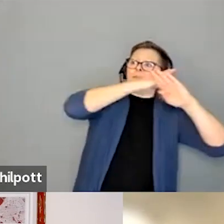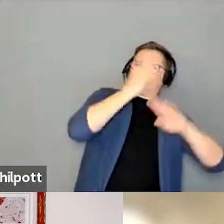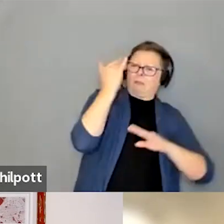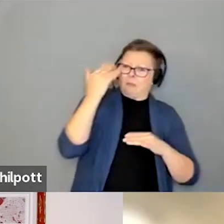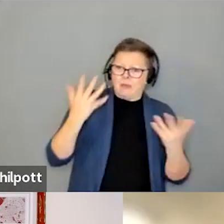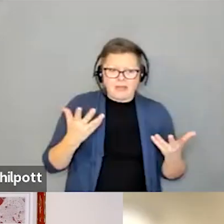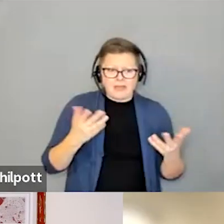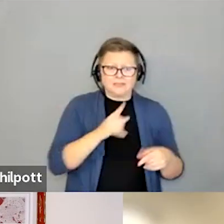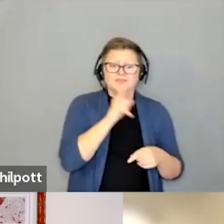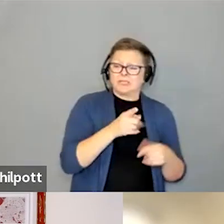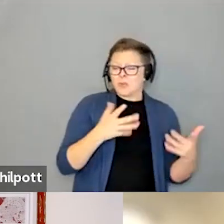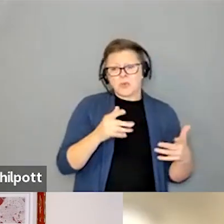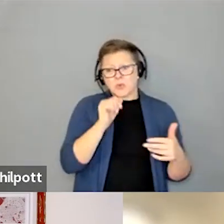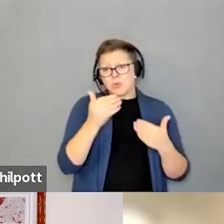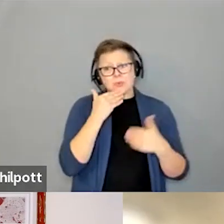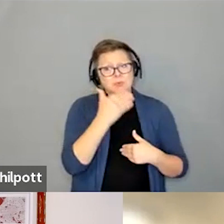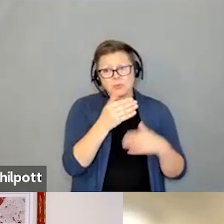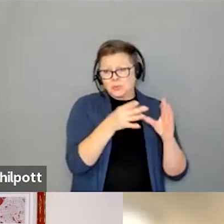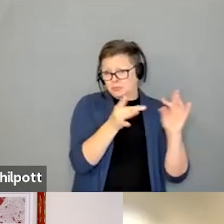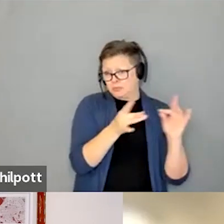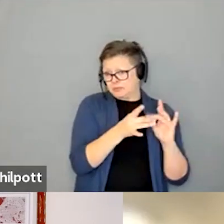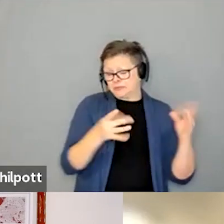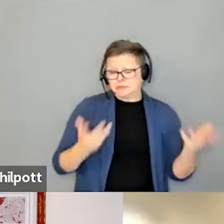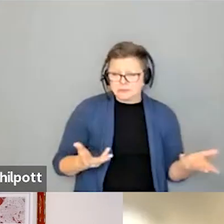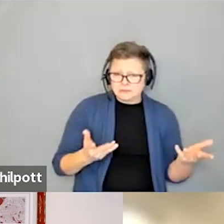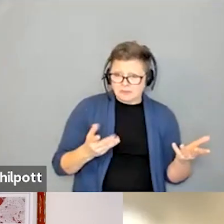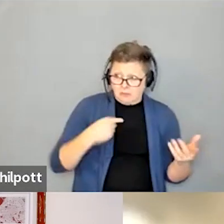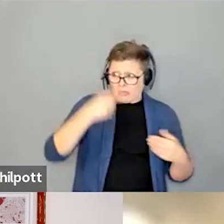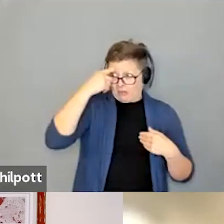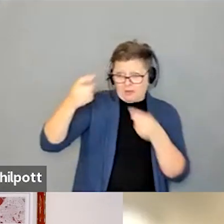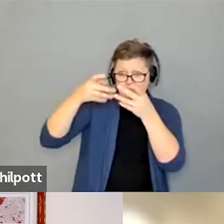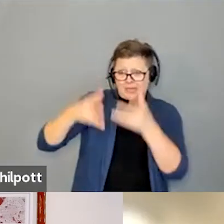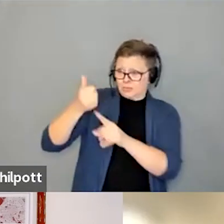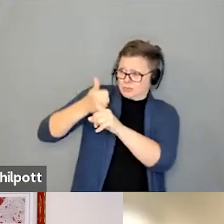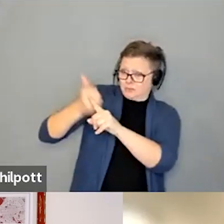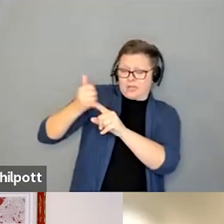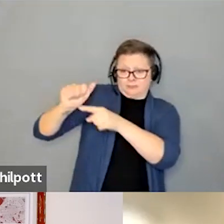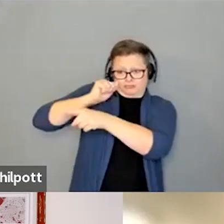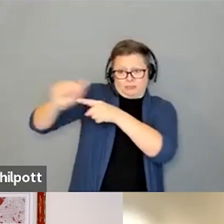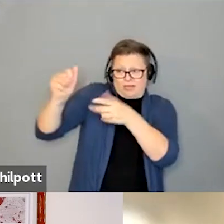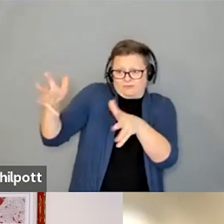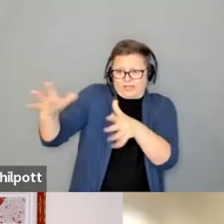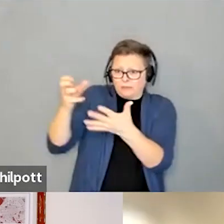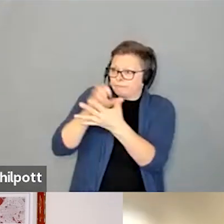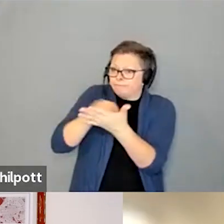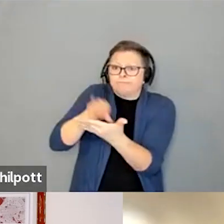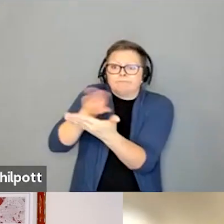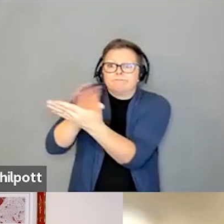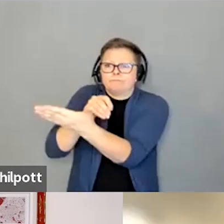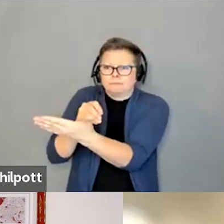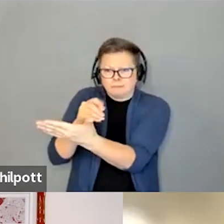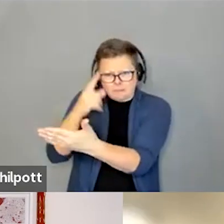plainly in describing the management treatment that they're receiving. Aren't managers trained in